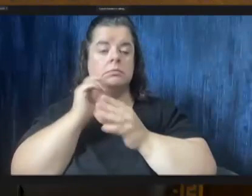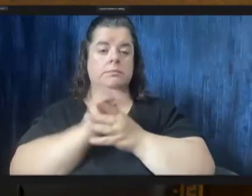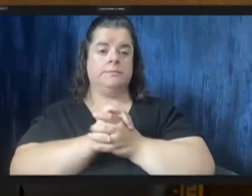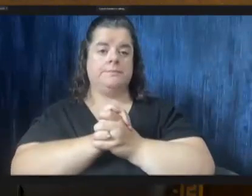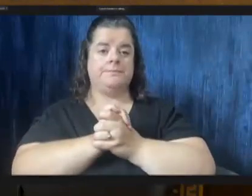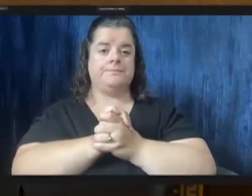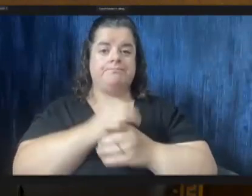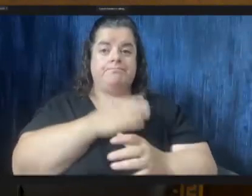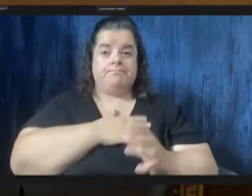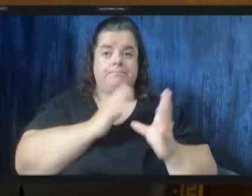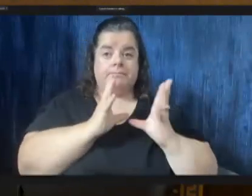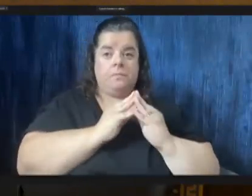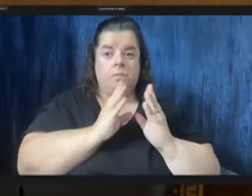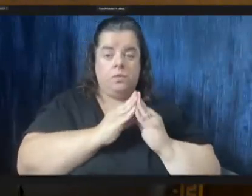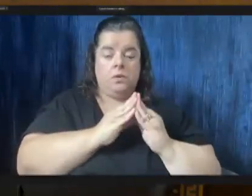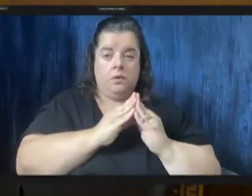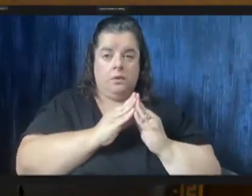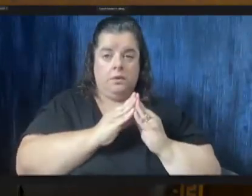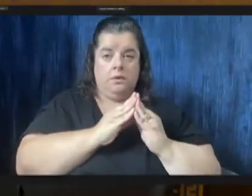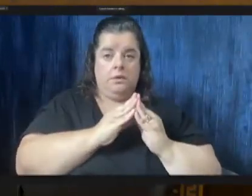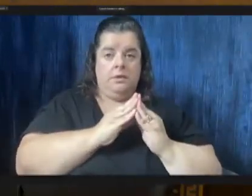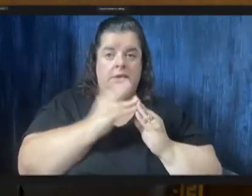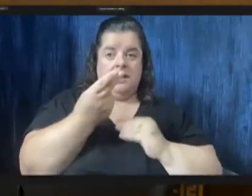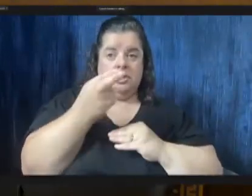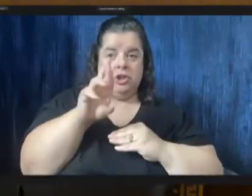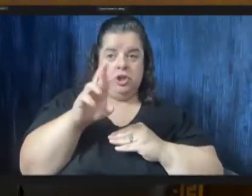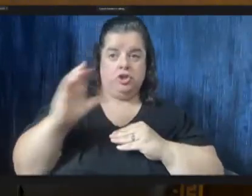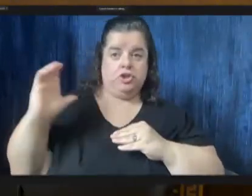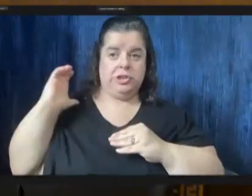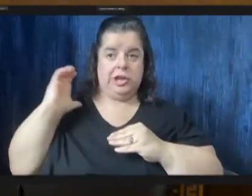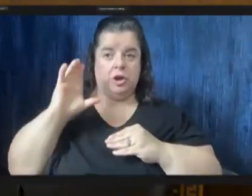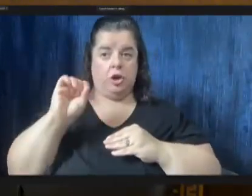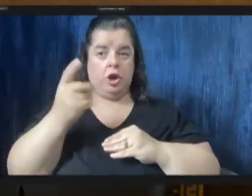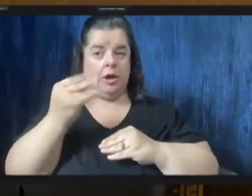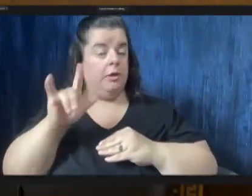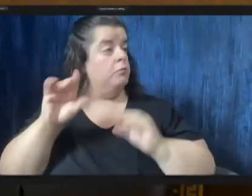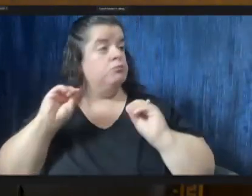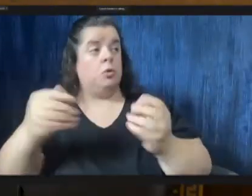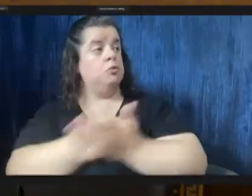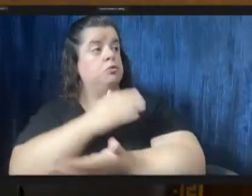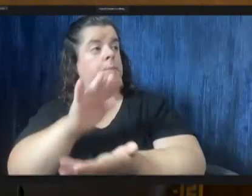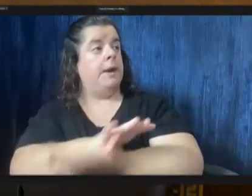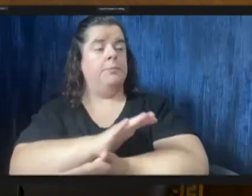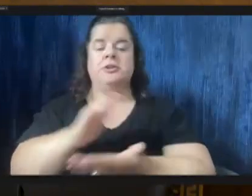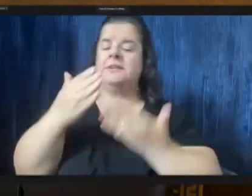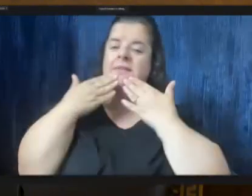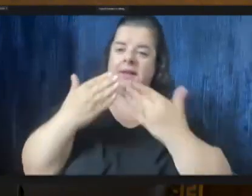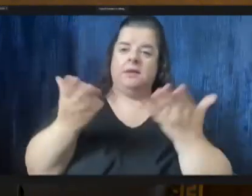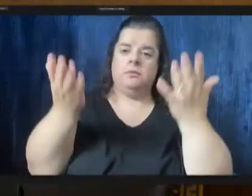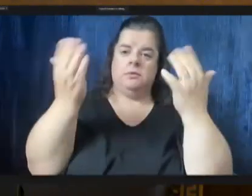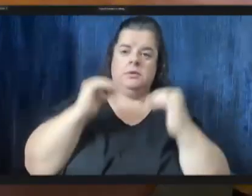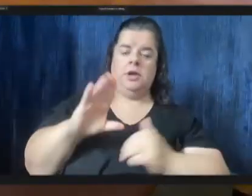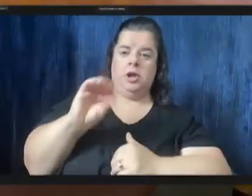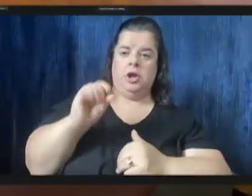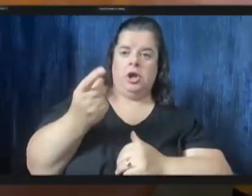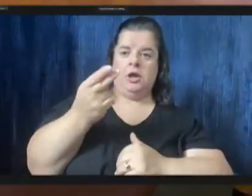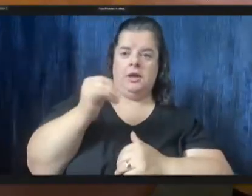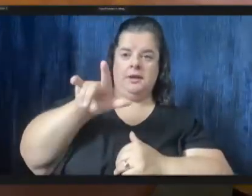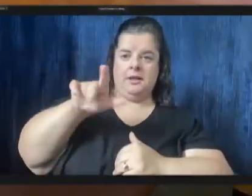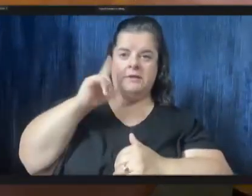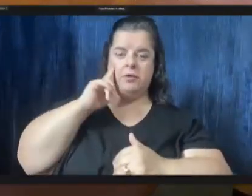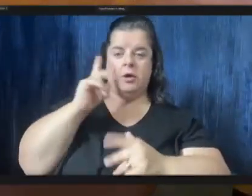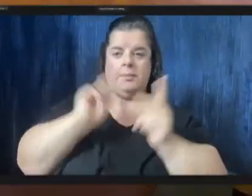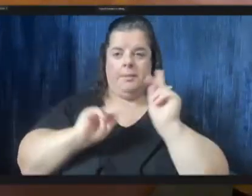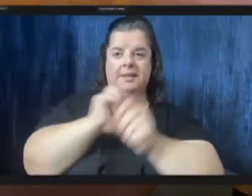my committee, Chair Human Resources, Mr. Coghill, for me. No new papers, Mr. Thank you Chair. very much. Mr. Coghill, Chair of space. Public Safety and